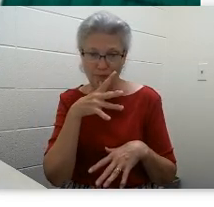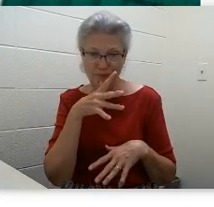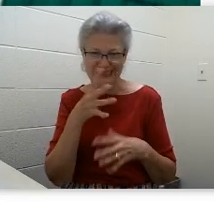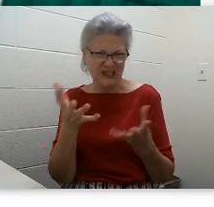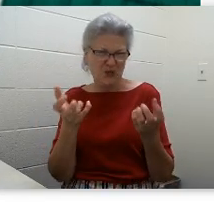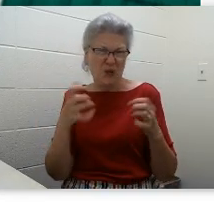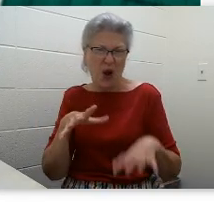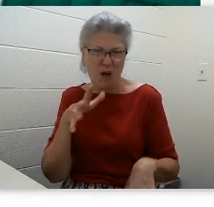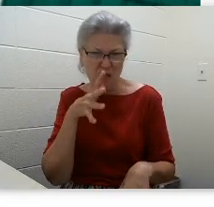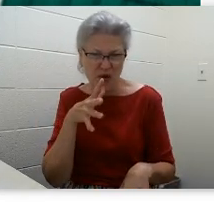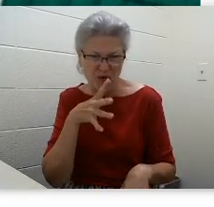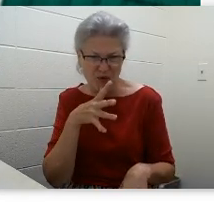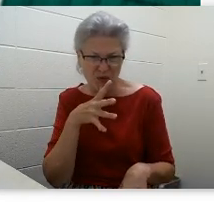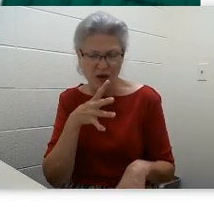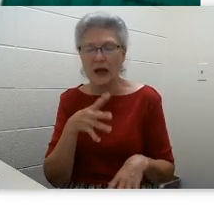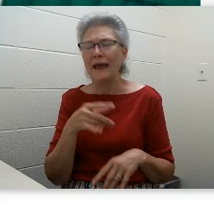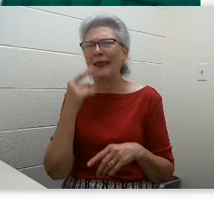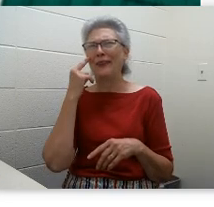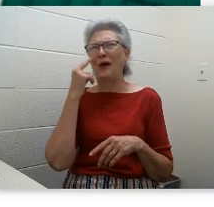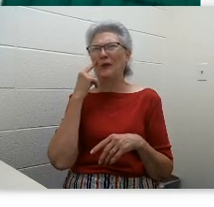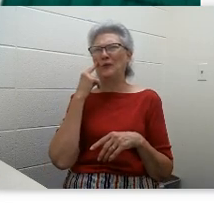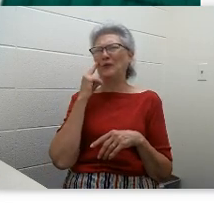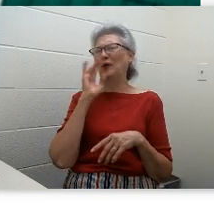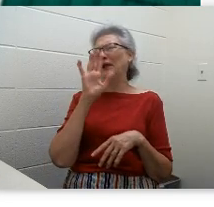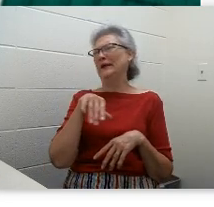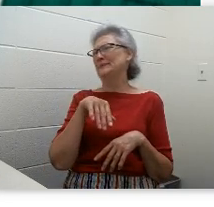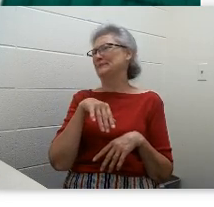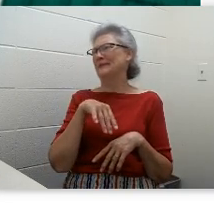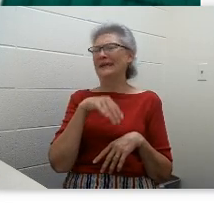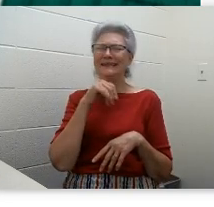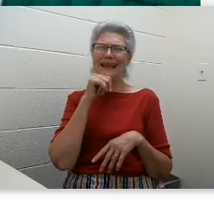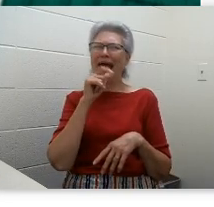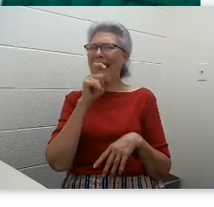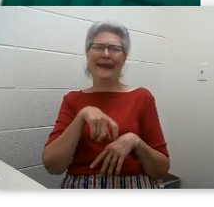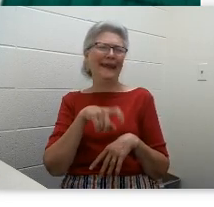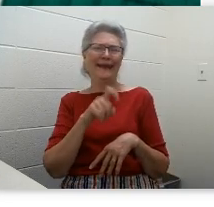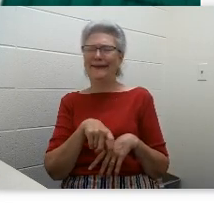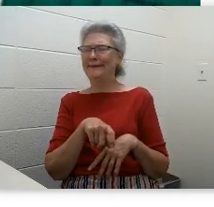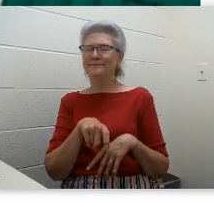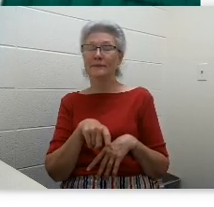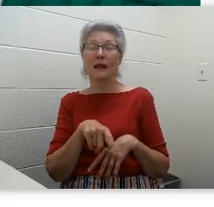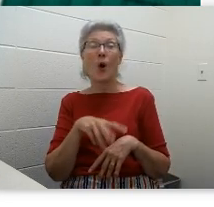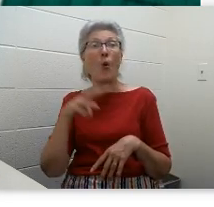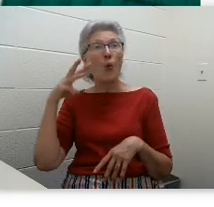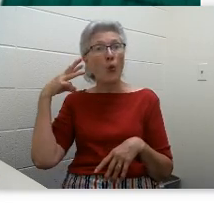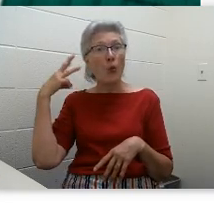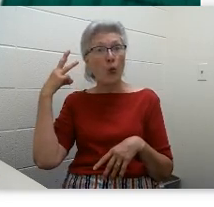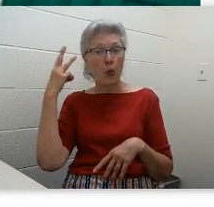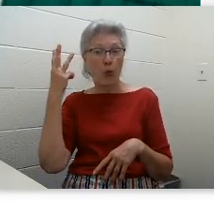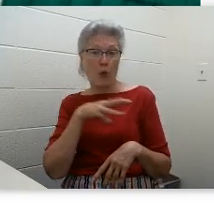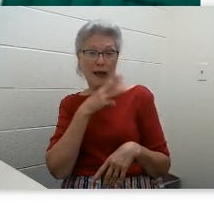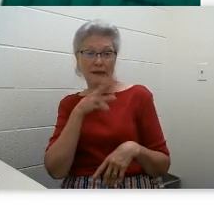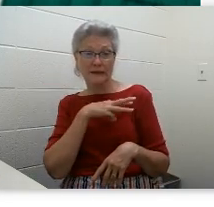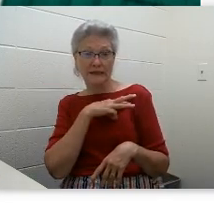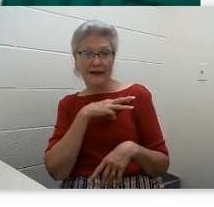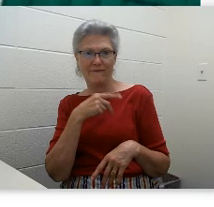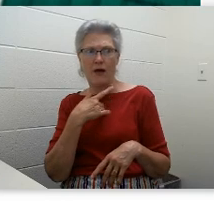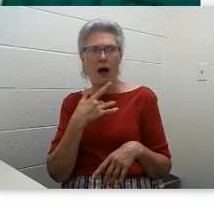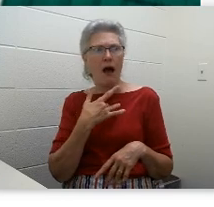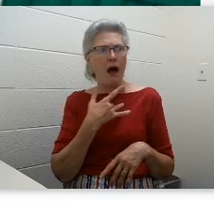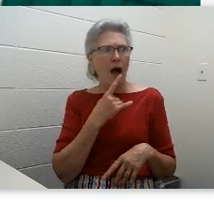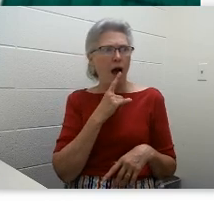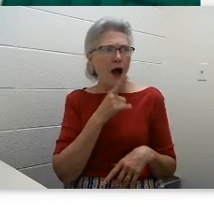to have one. He thought them very overrated persons. Wendy, however, felt at once that she was in the presence